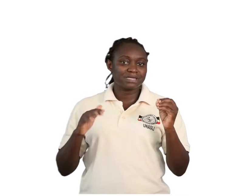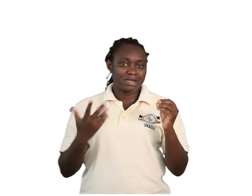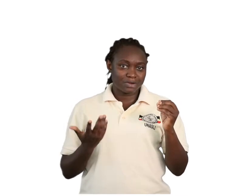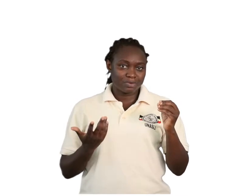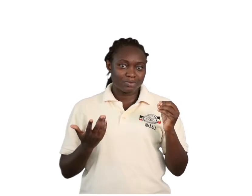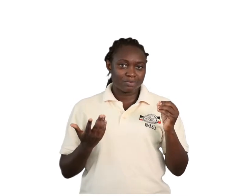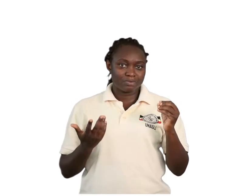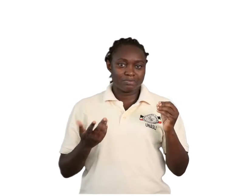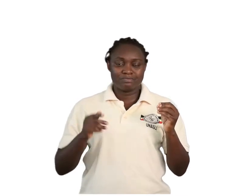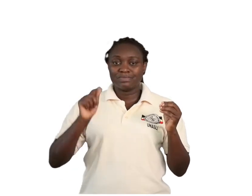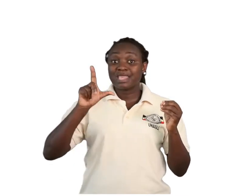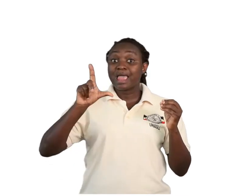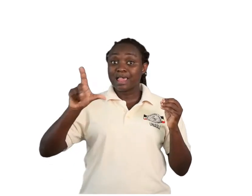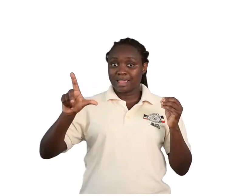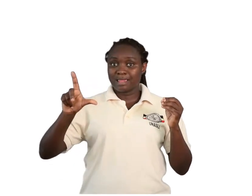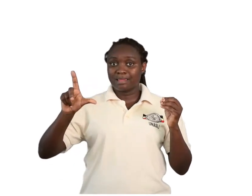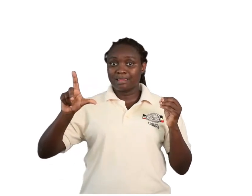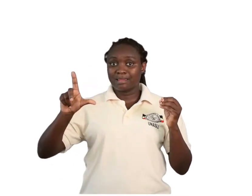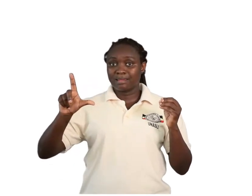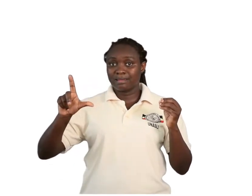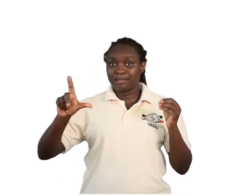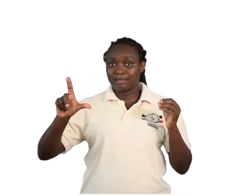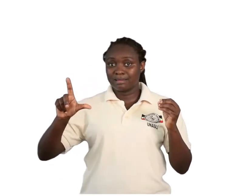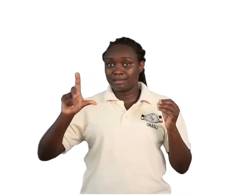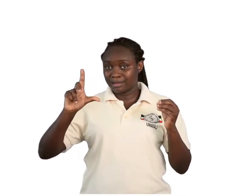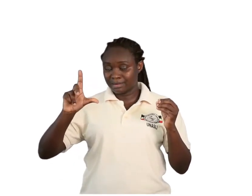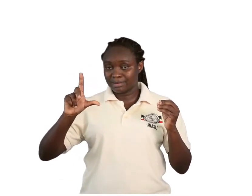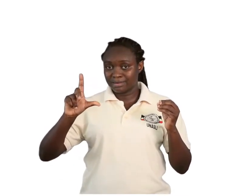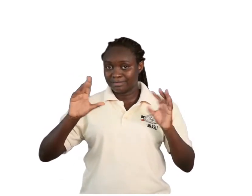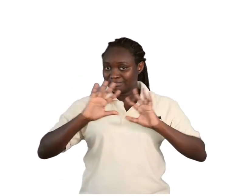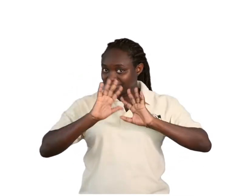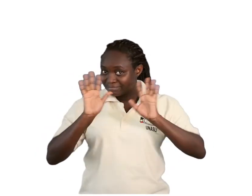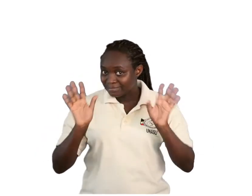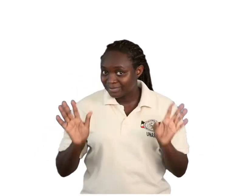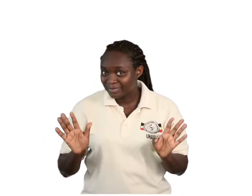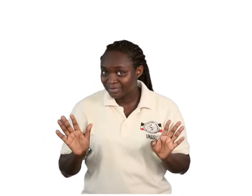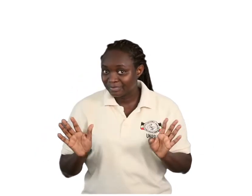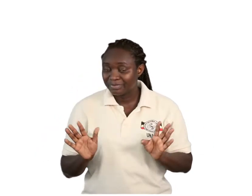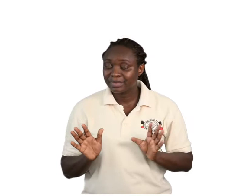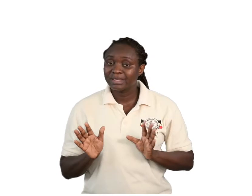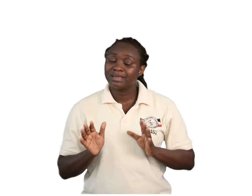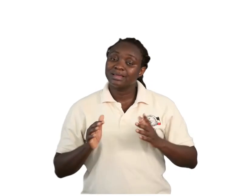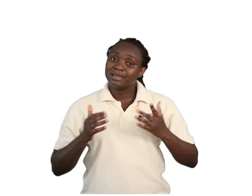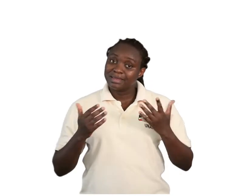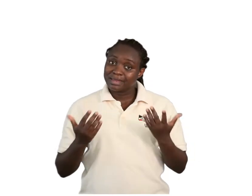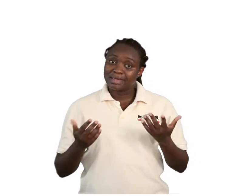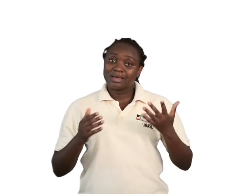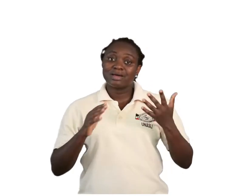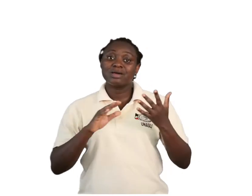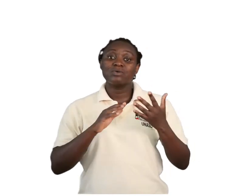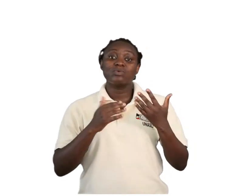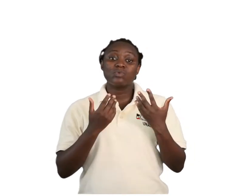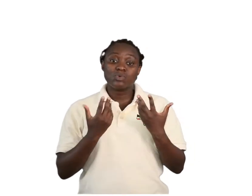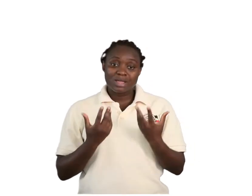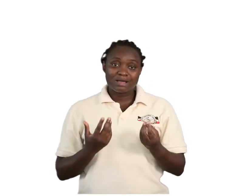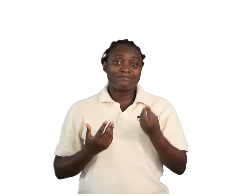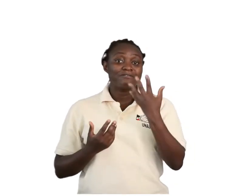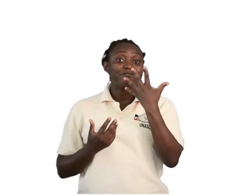as L. Is that okay? We have 500.